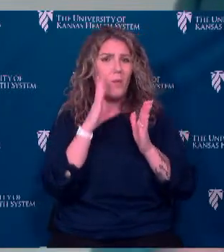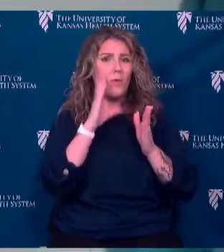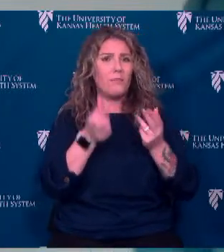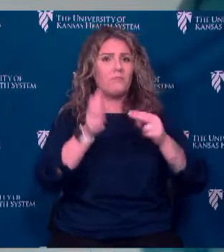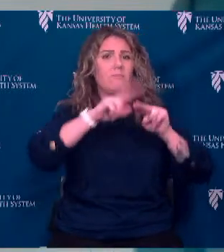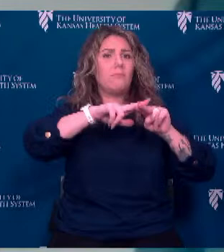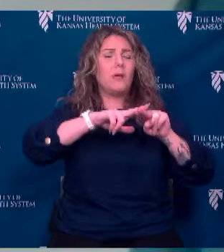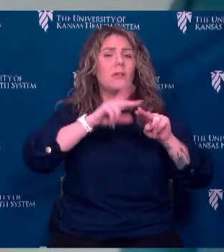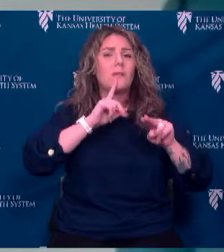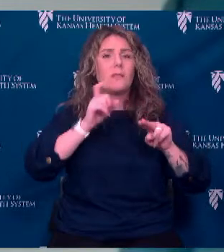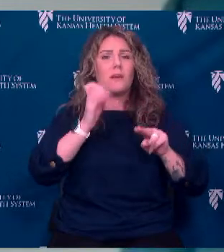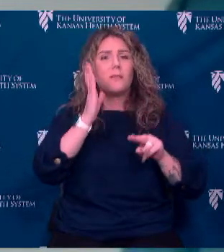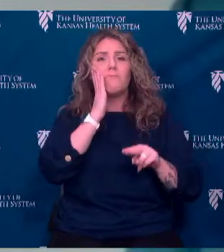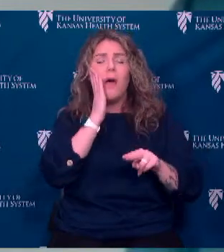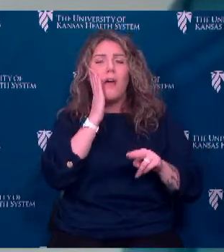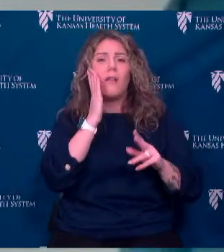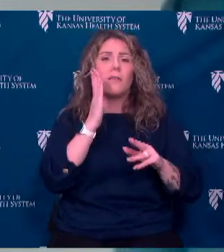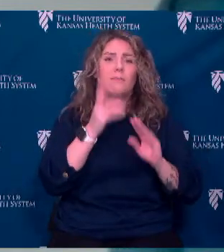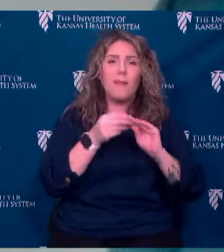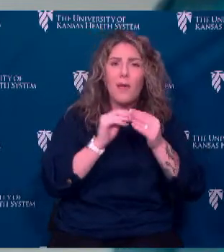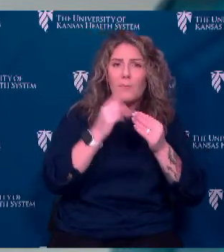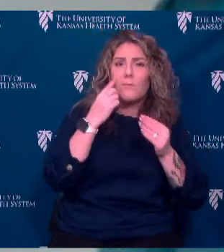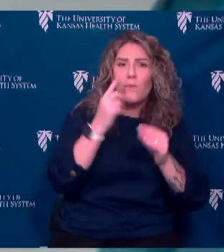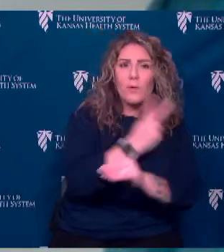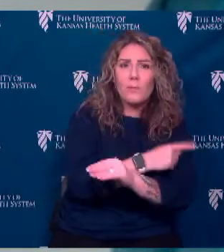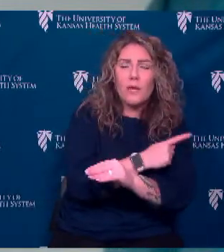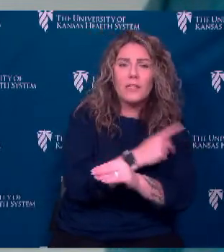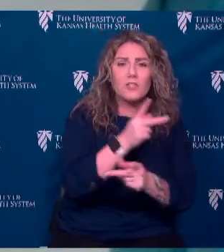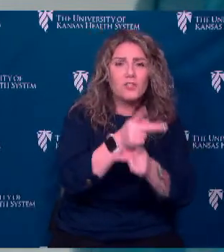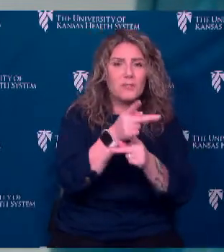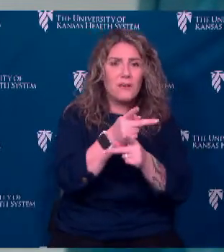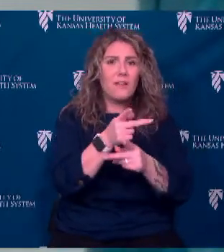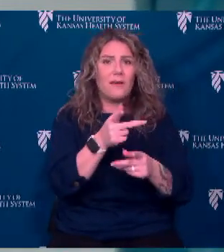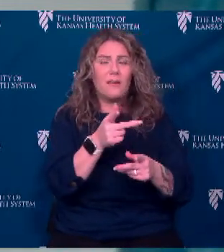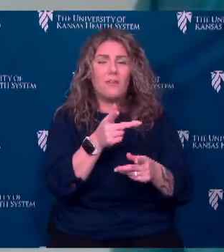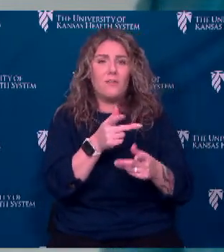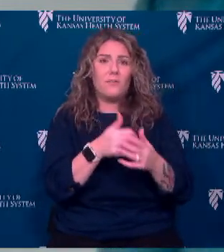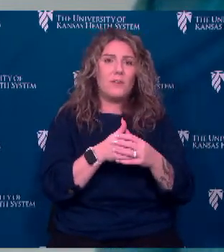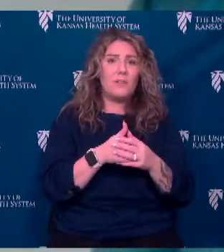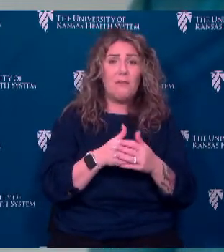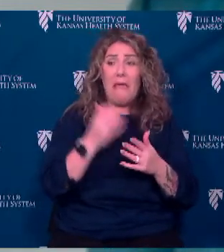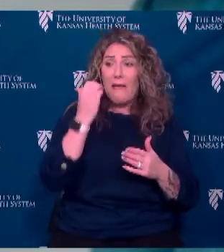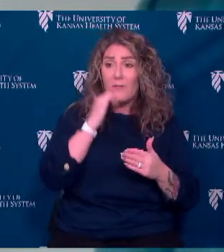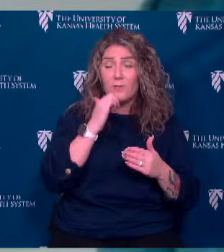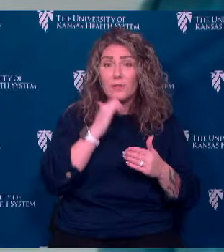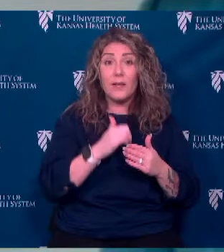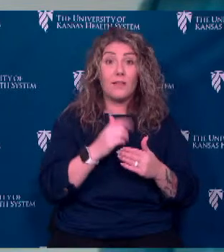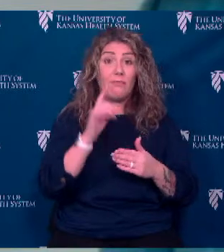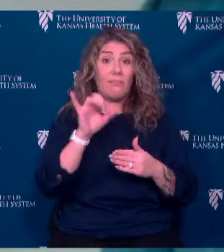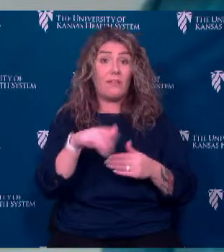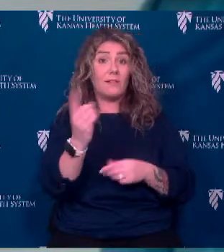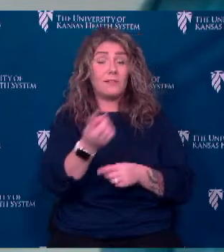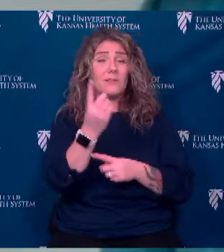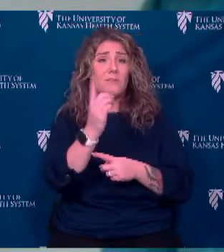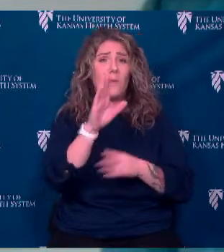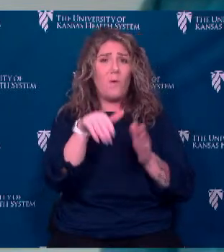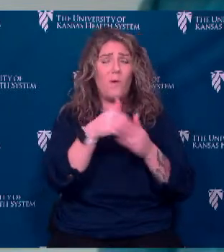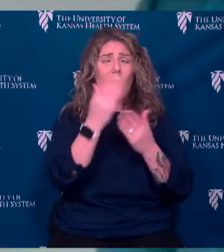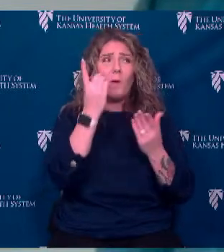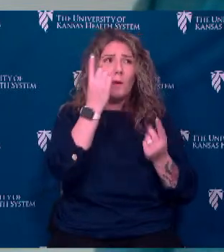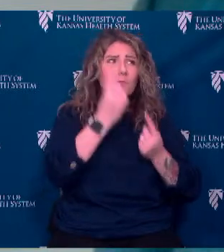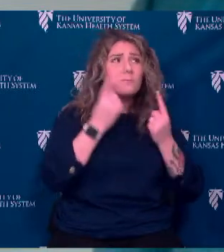number of beds needed for patients to take care of on a day-to-day basis. And this is something we're all considering, I'm sure.